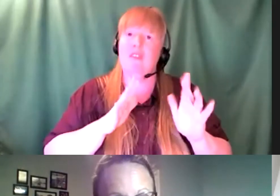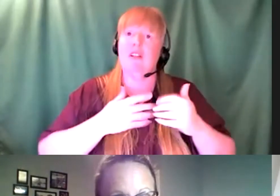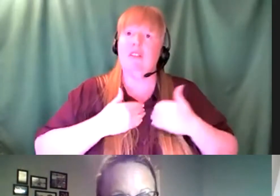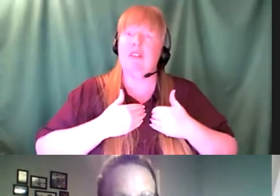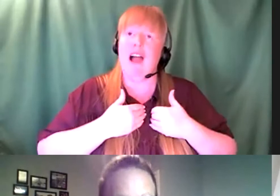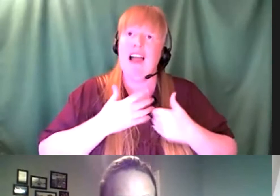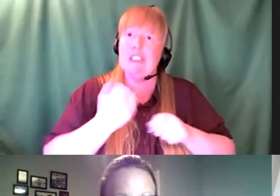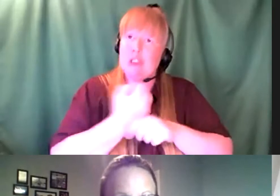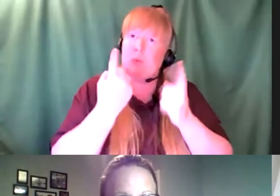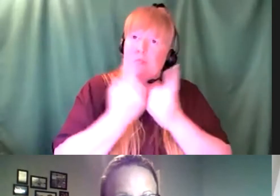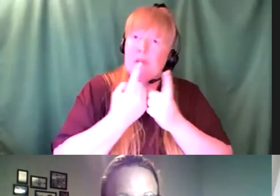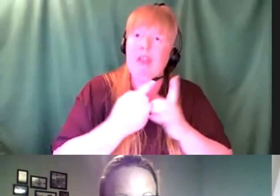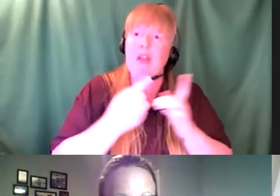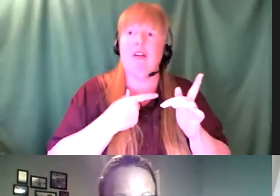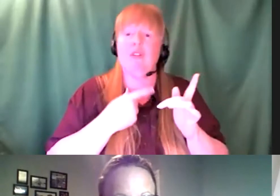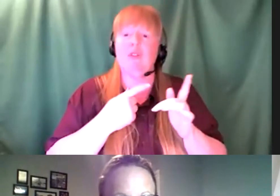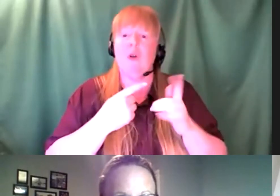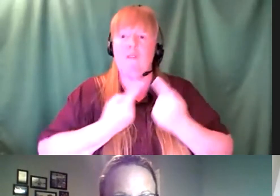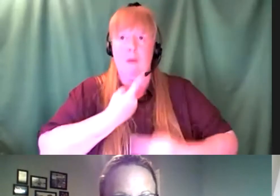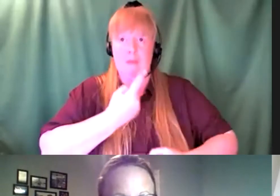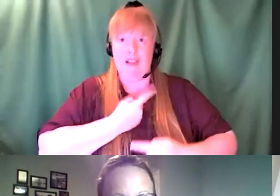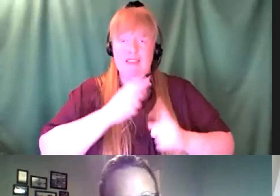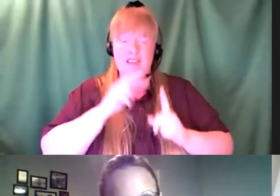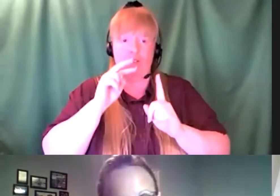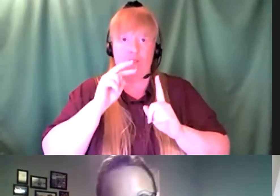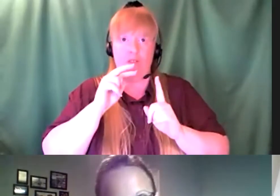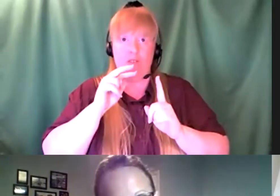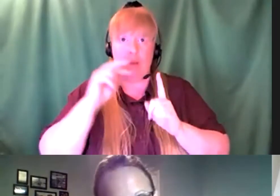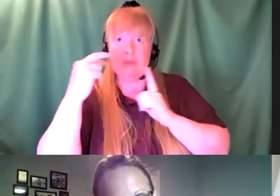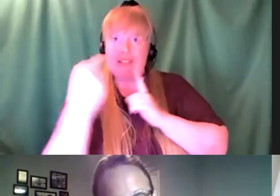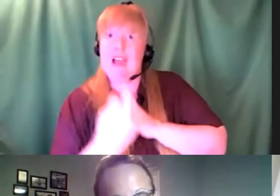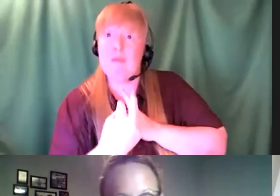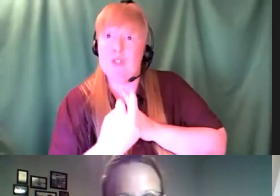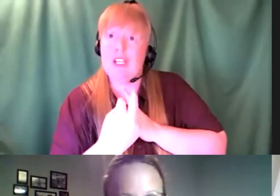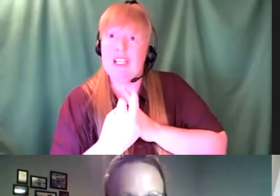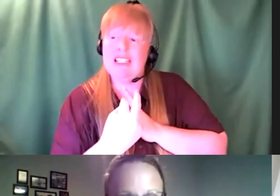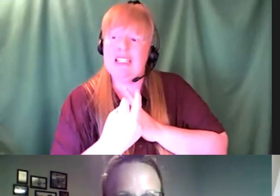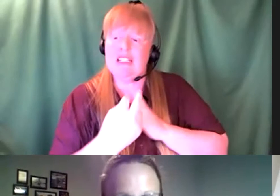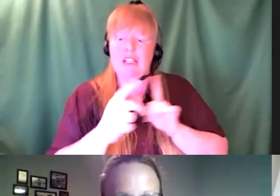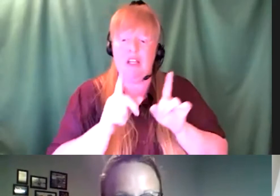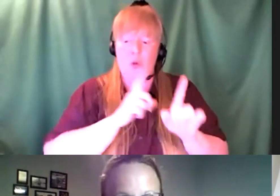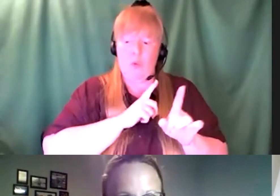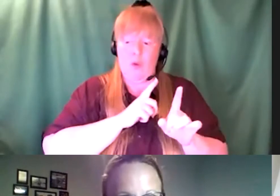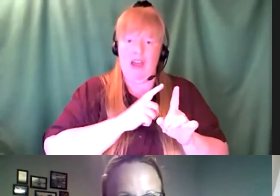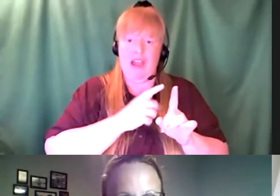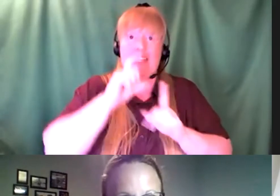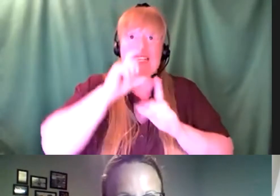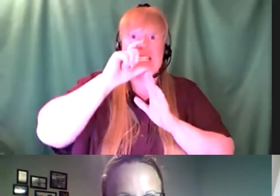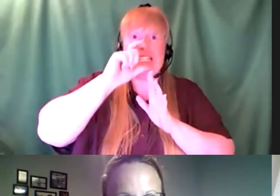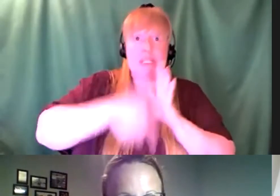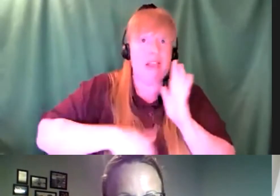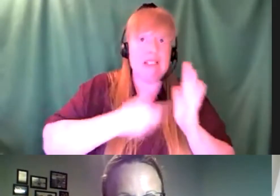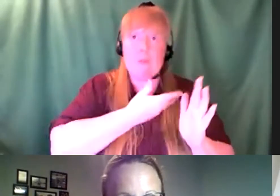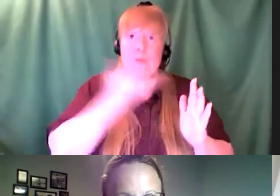if I basically didn't have that disability, I would like go to the gym and all that. But I'm having